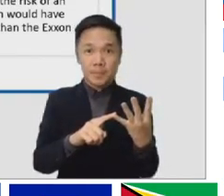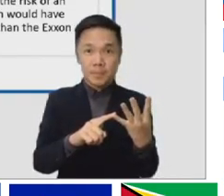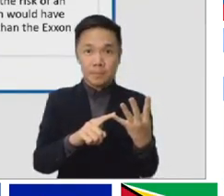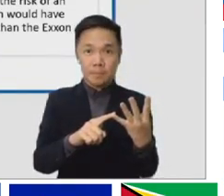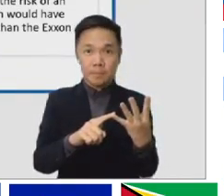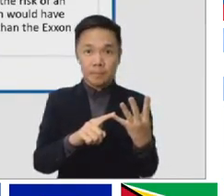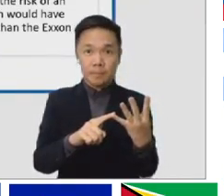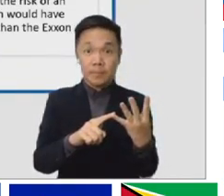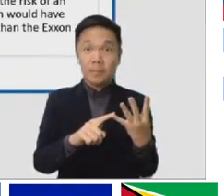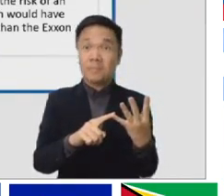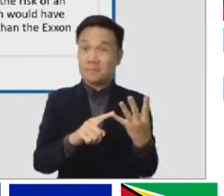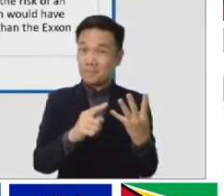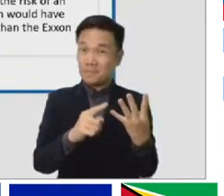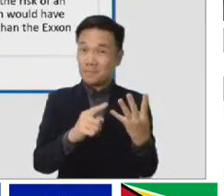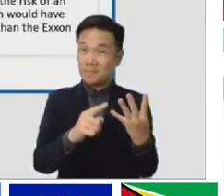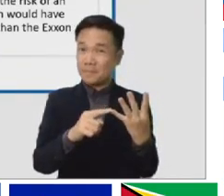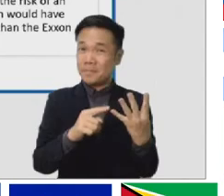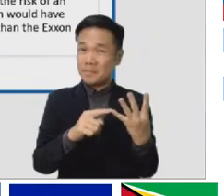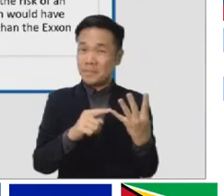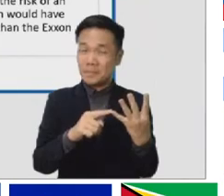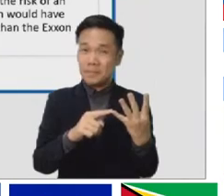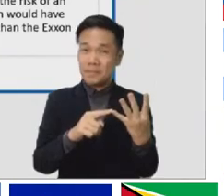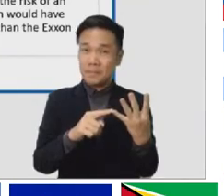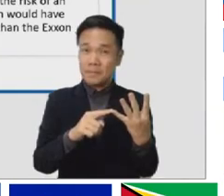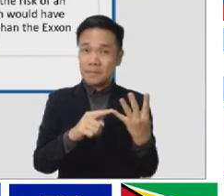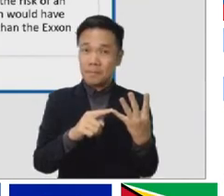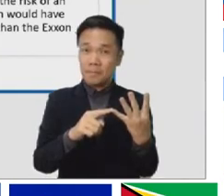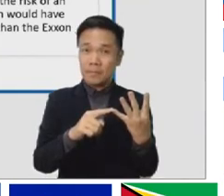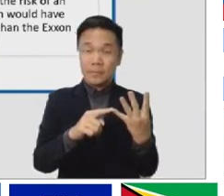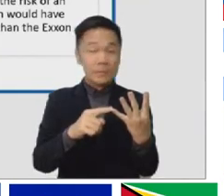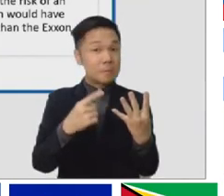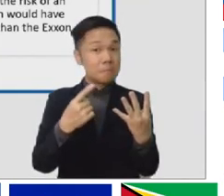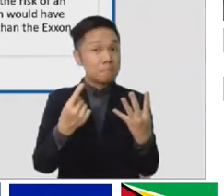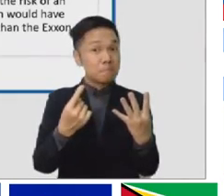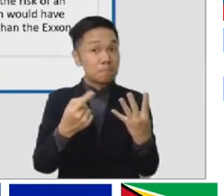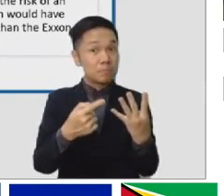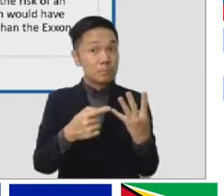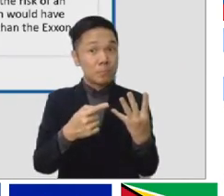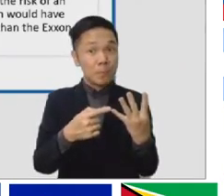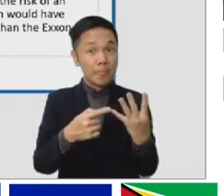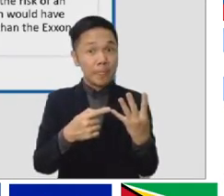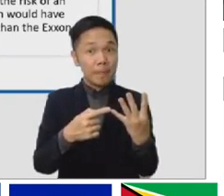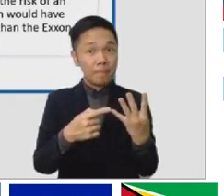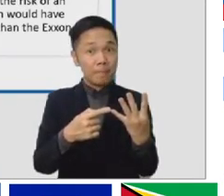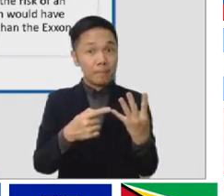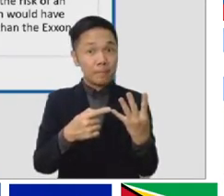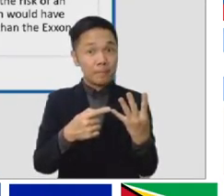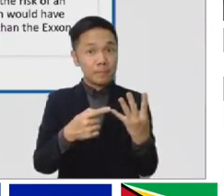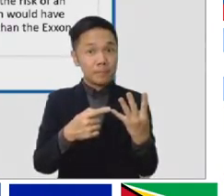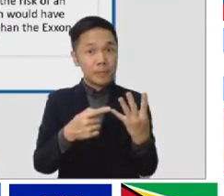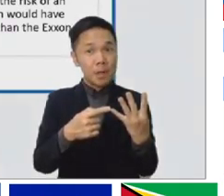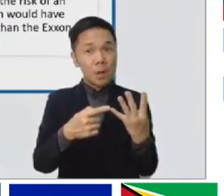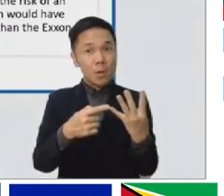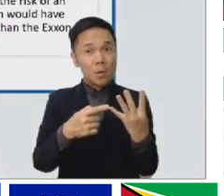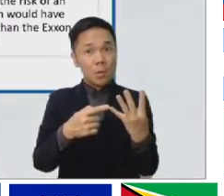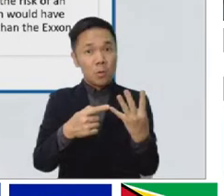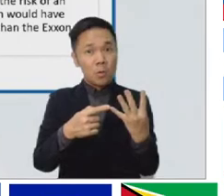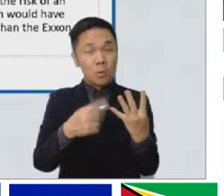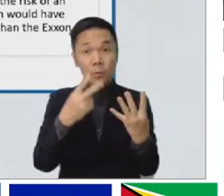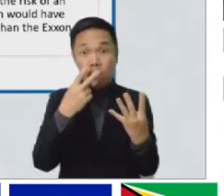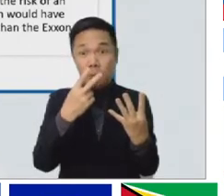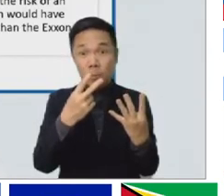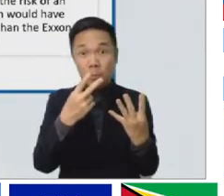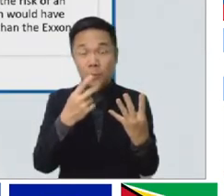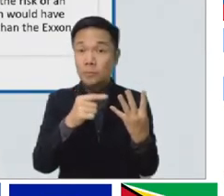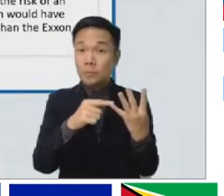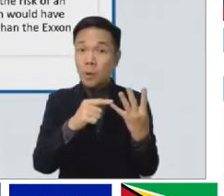interesting anomaly that, thank God, did not turn into a real event. And this is the